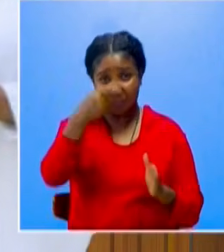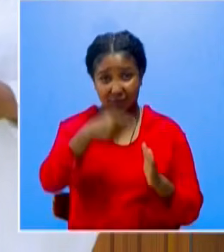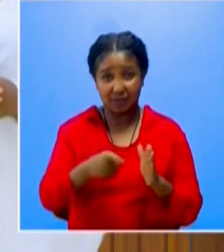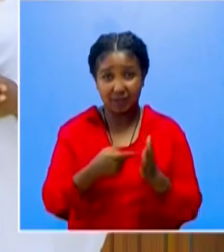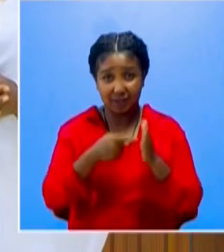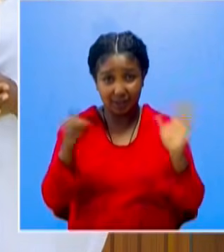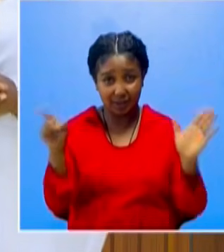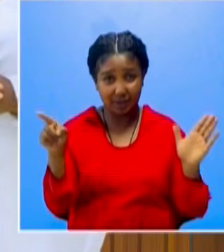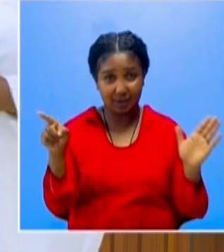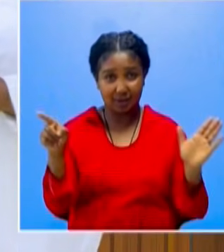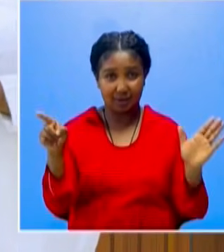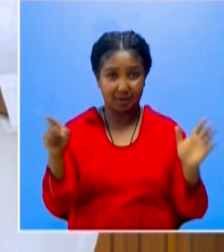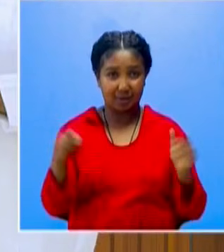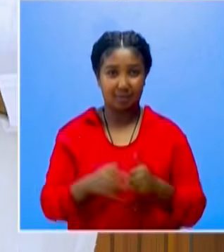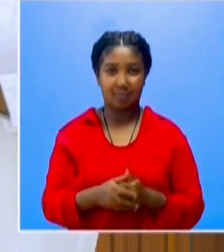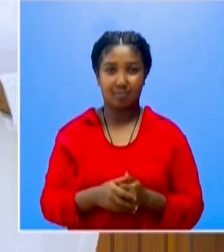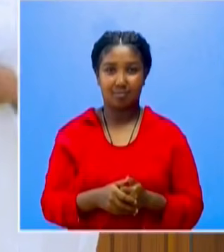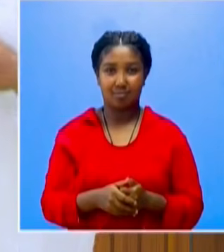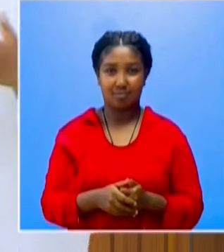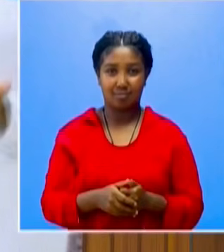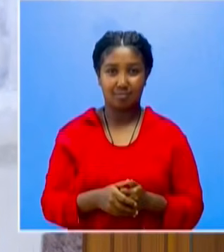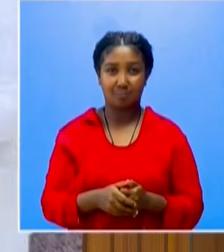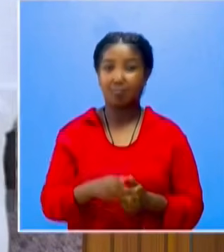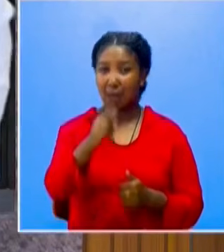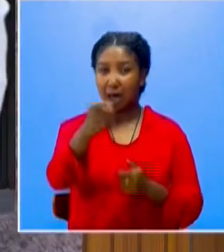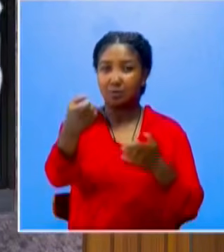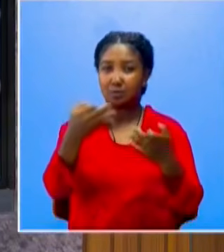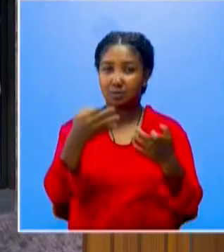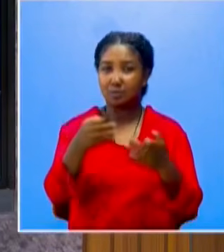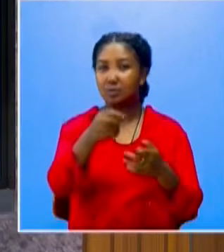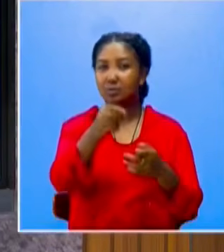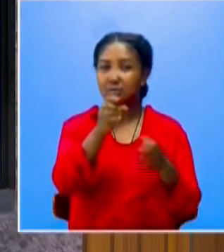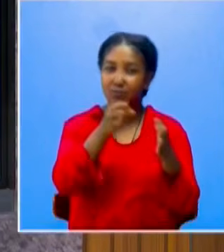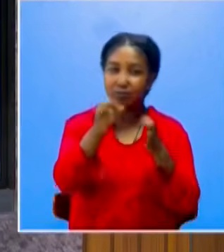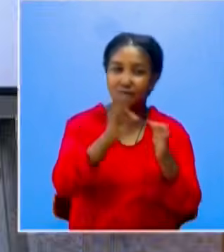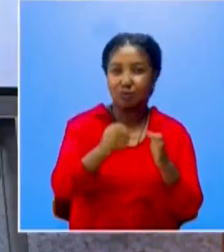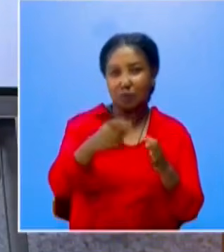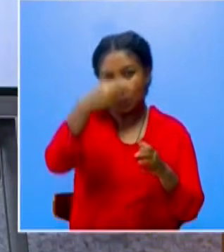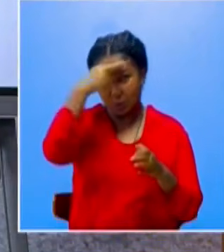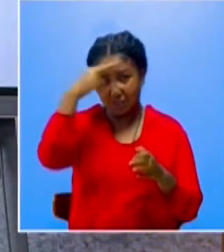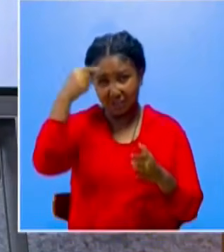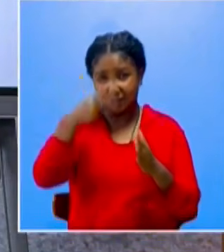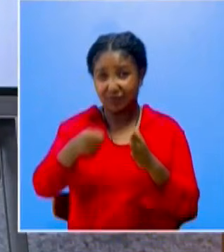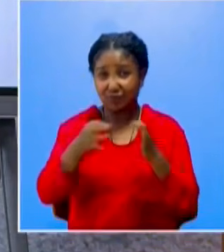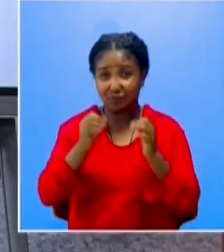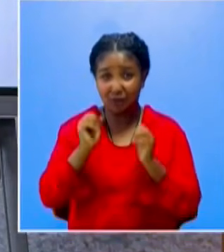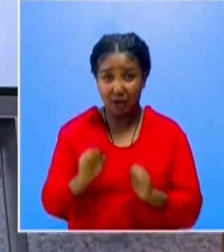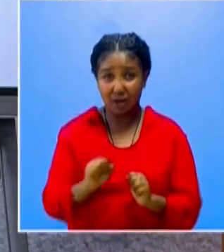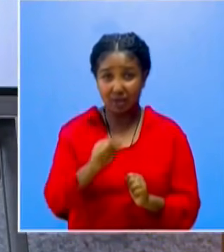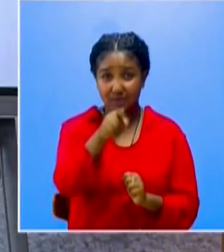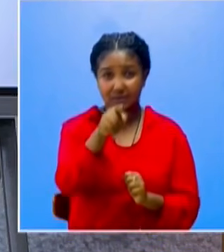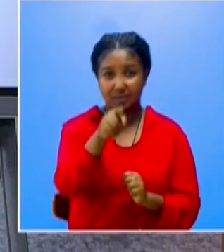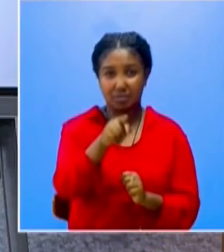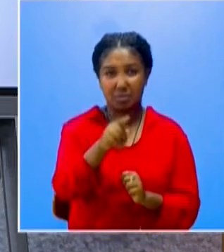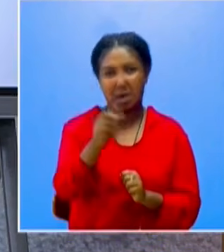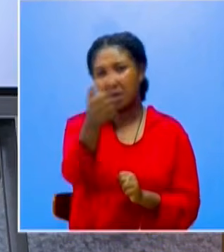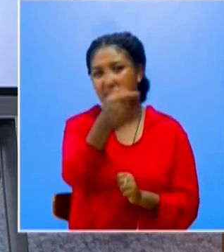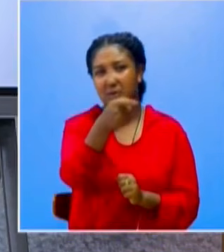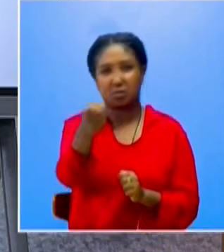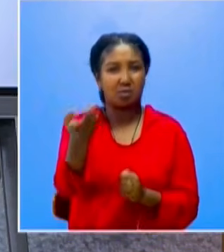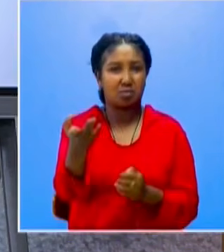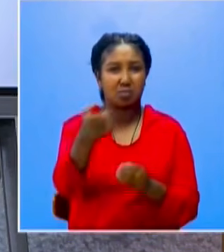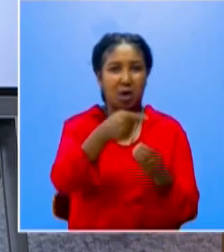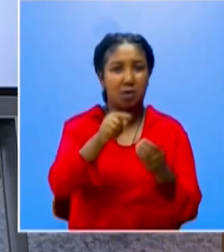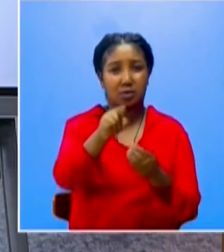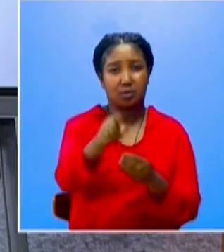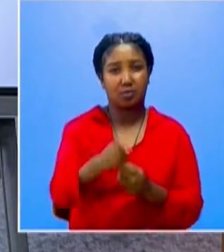effect? I mean, can you tell a cause and an effect from anything that happens